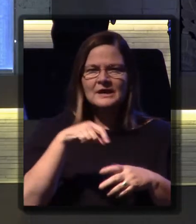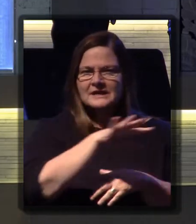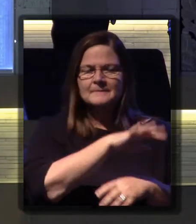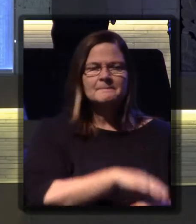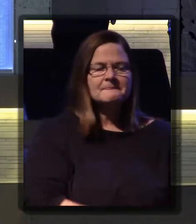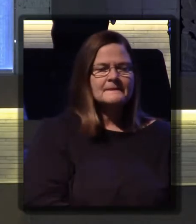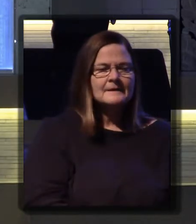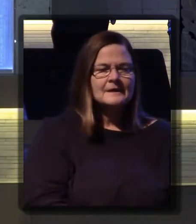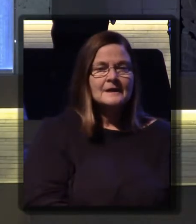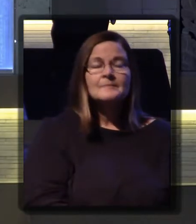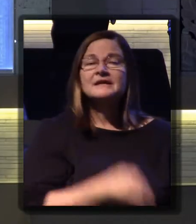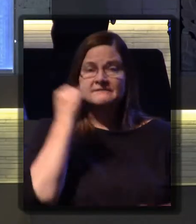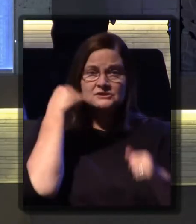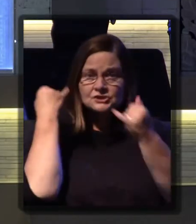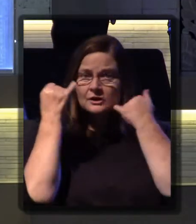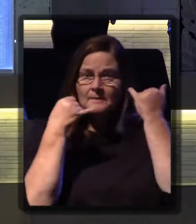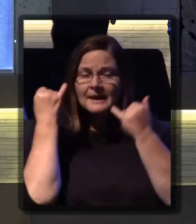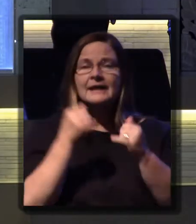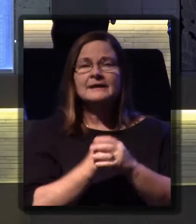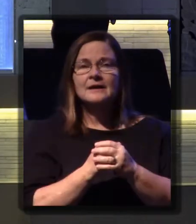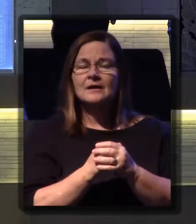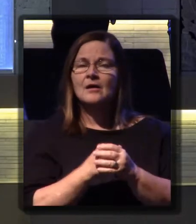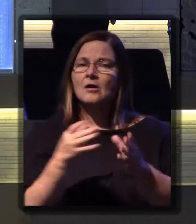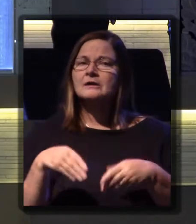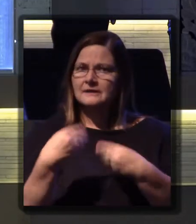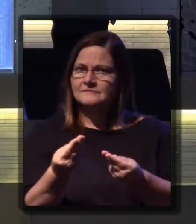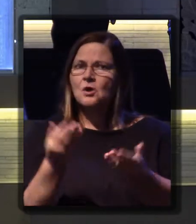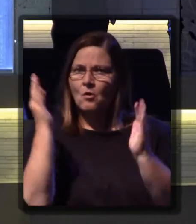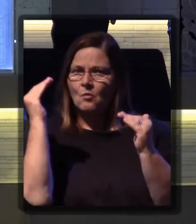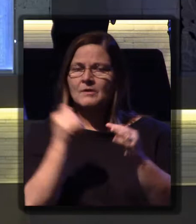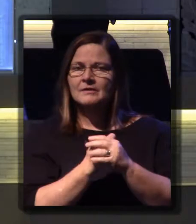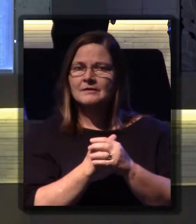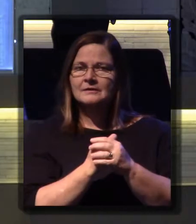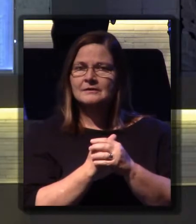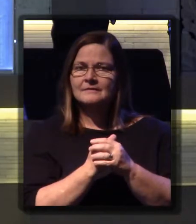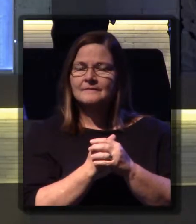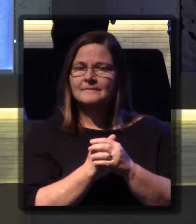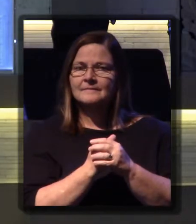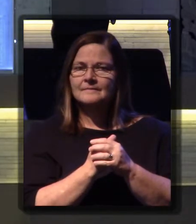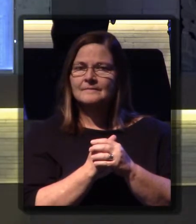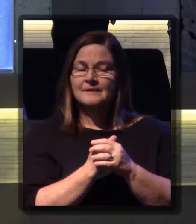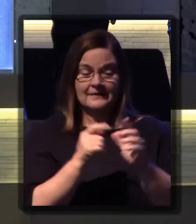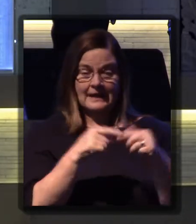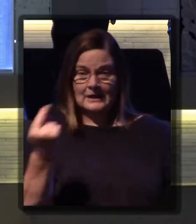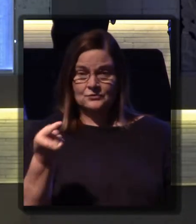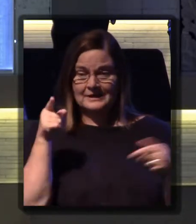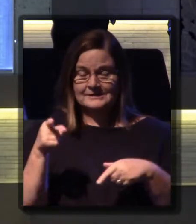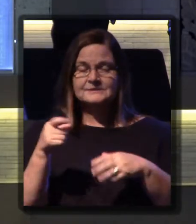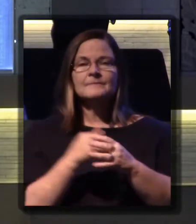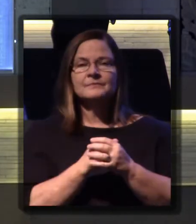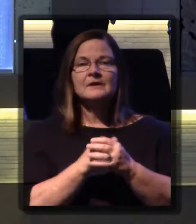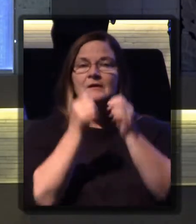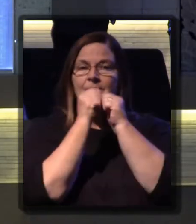of very rugged terrain near the Dead Sea. But even Jeremiah, the weeping prophet, holds out these words of hope,